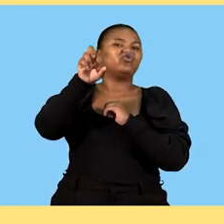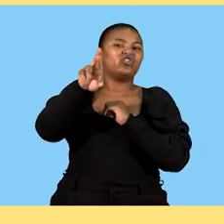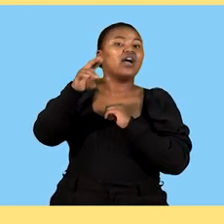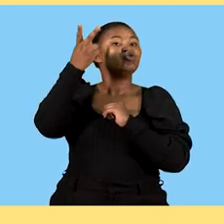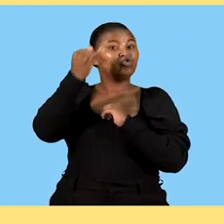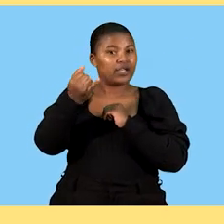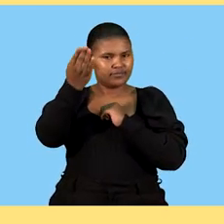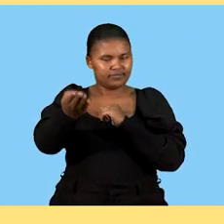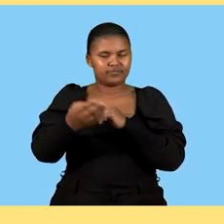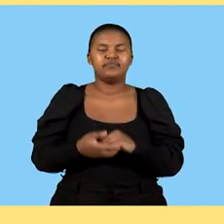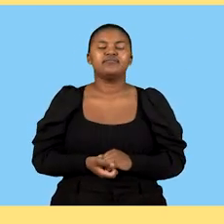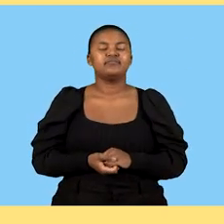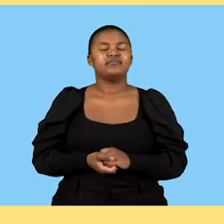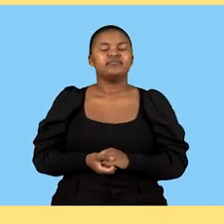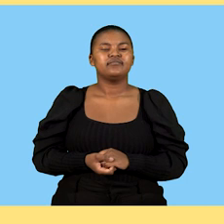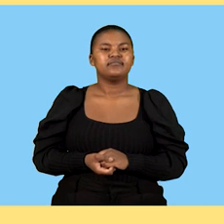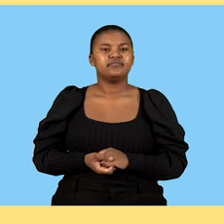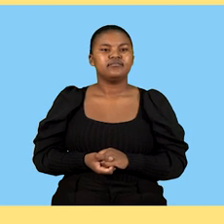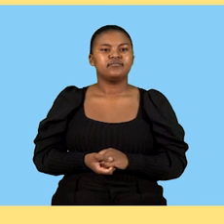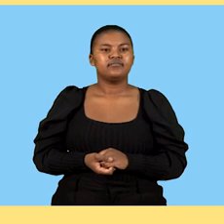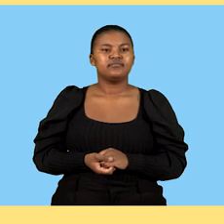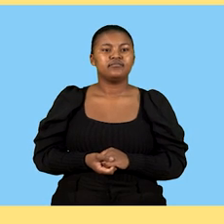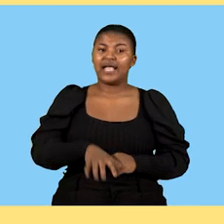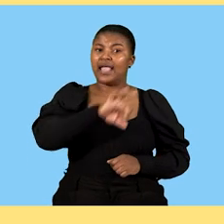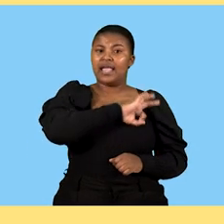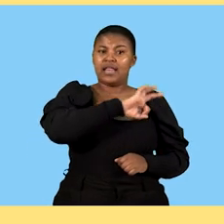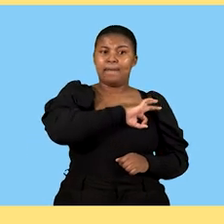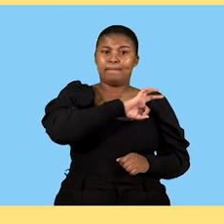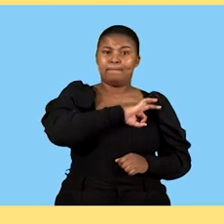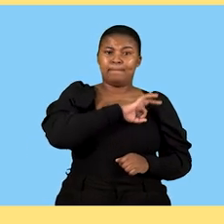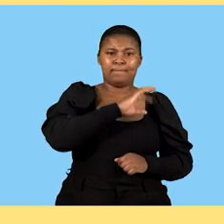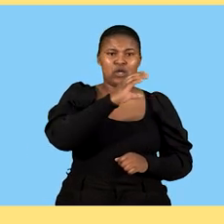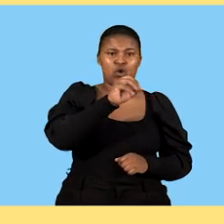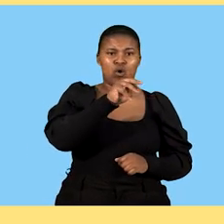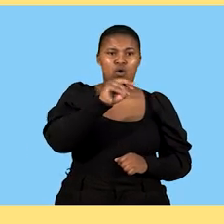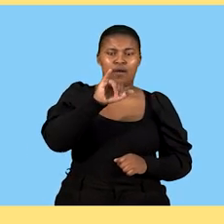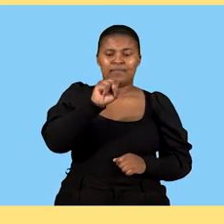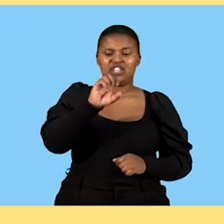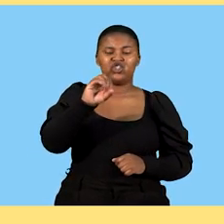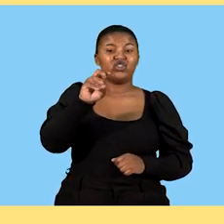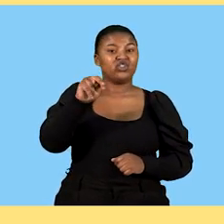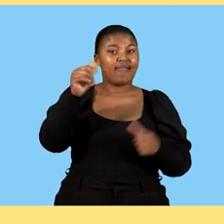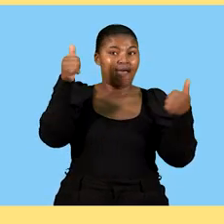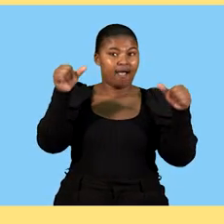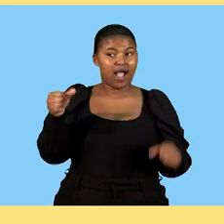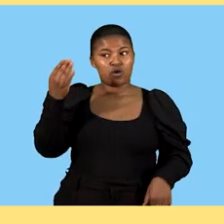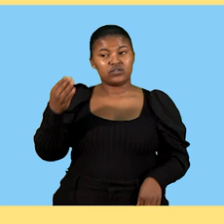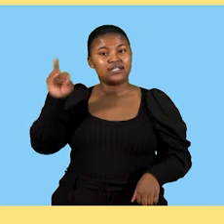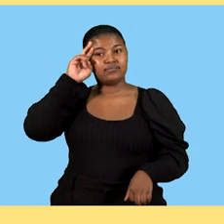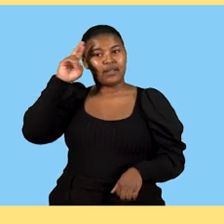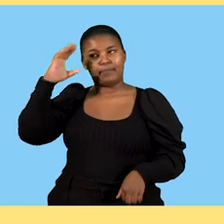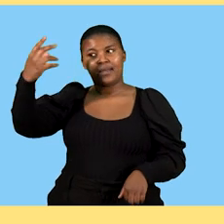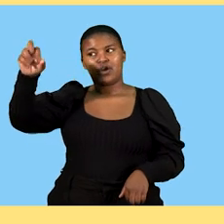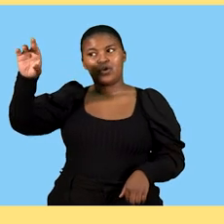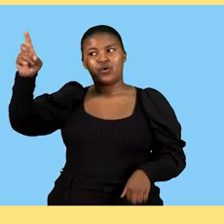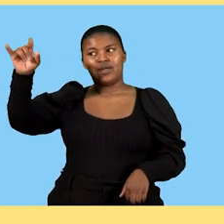2,280. We owe for telephone. And when you come here, there it is. You debit telephone and you